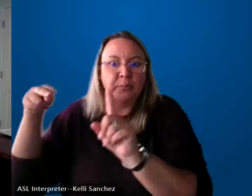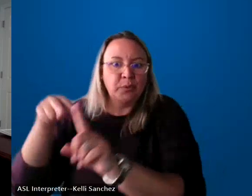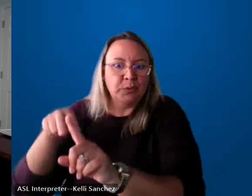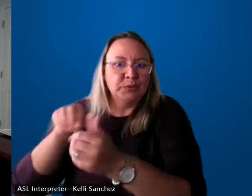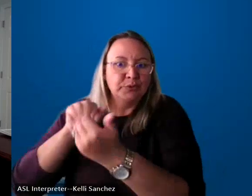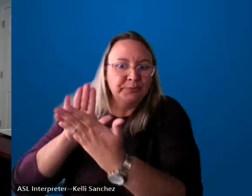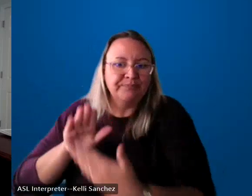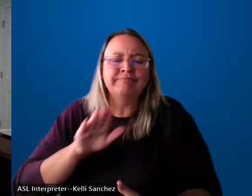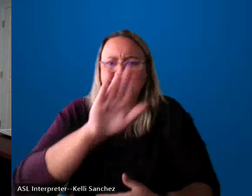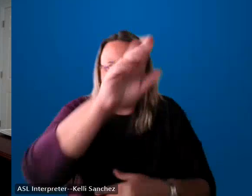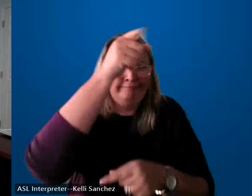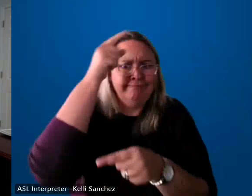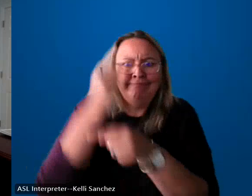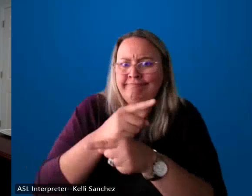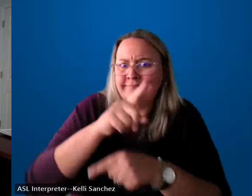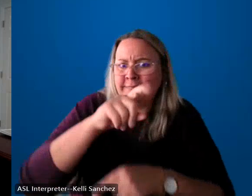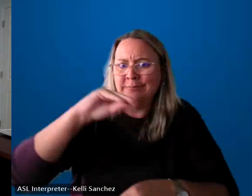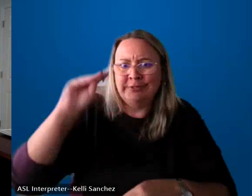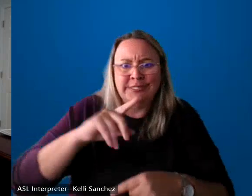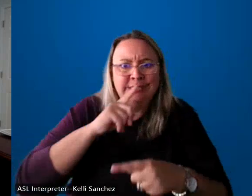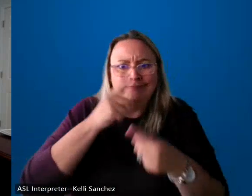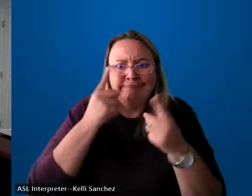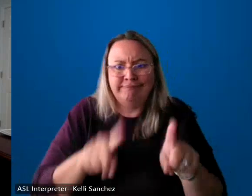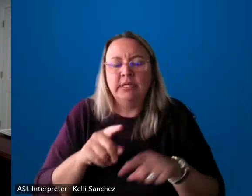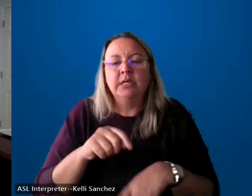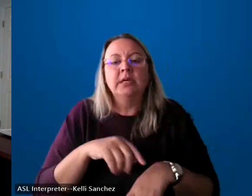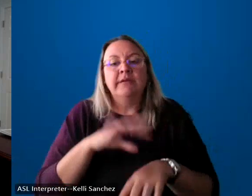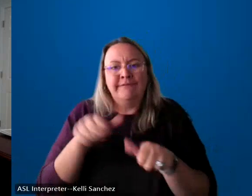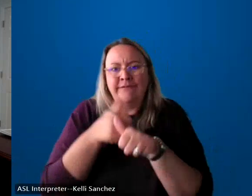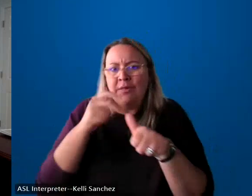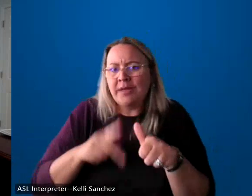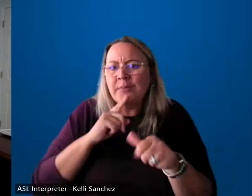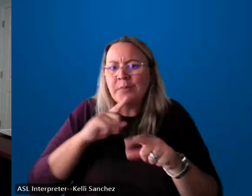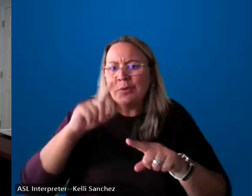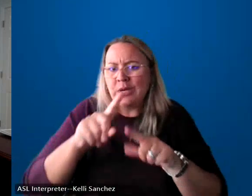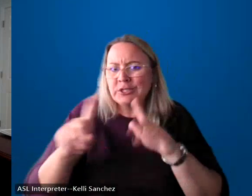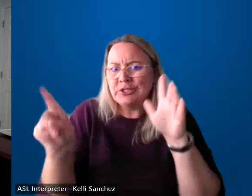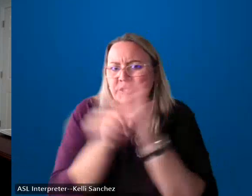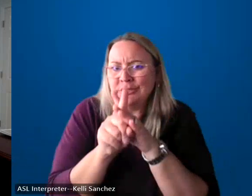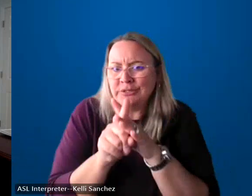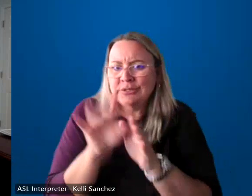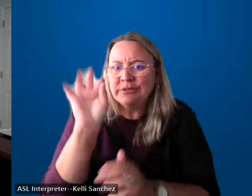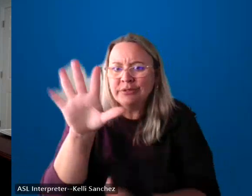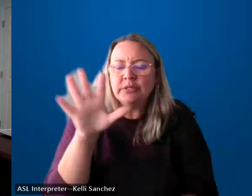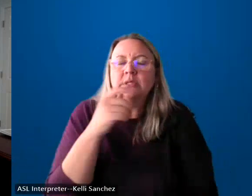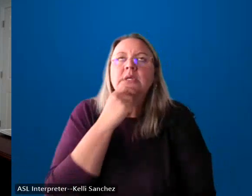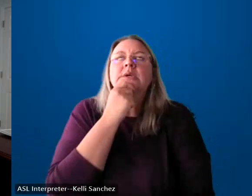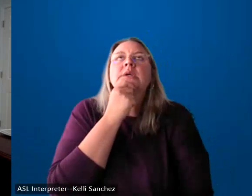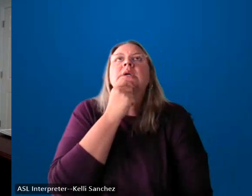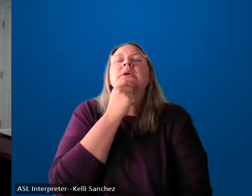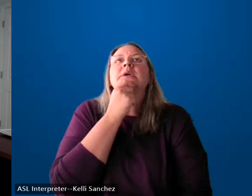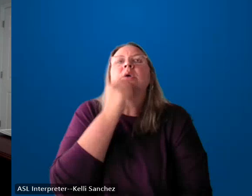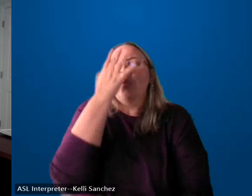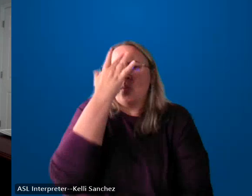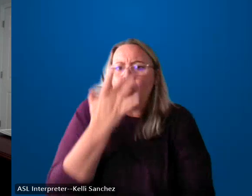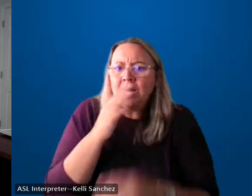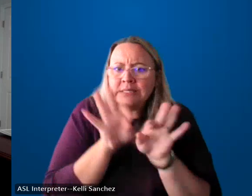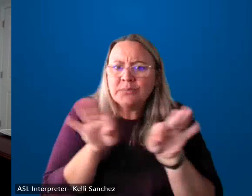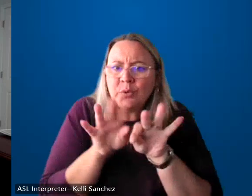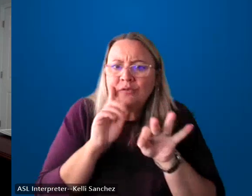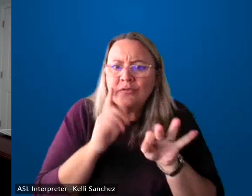Yeah, I completely agree with everything that was just said there. And just to kind of follow up question on this, you know, why is it important for